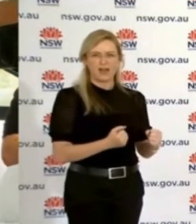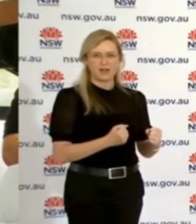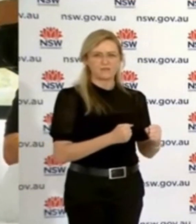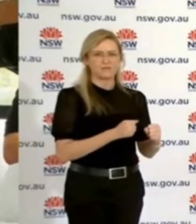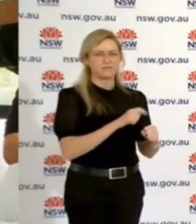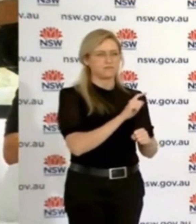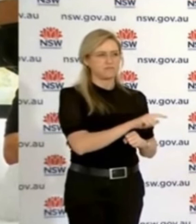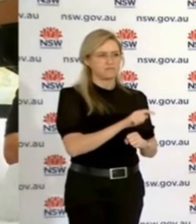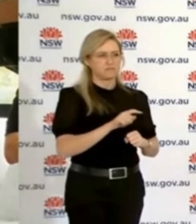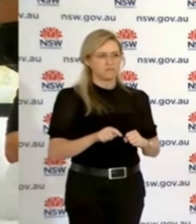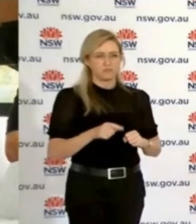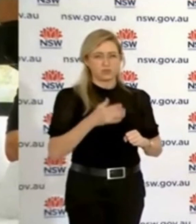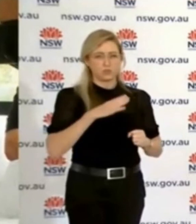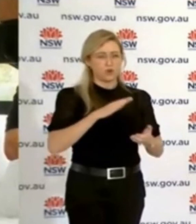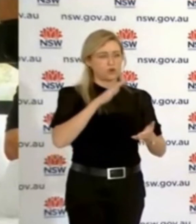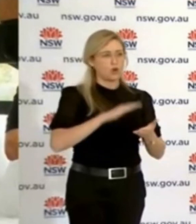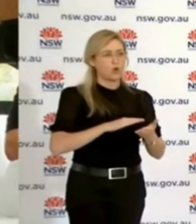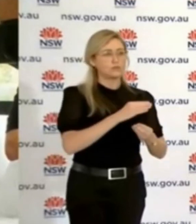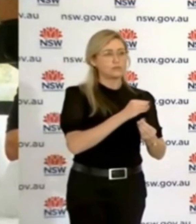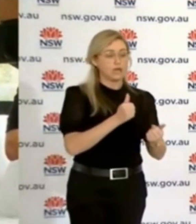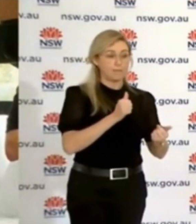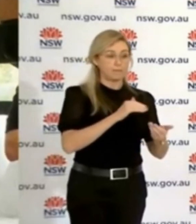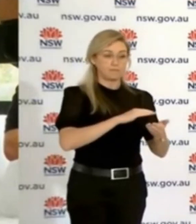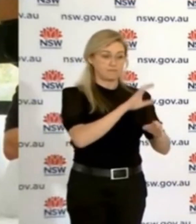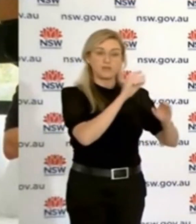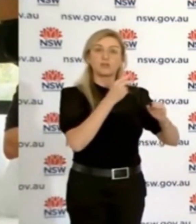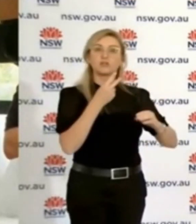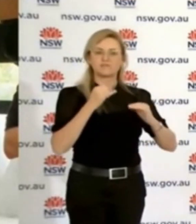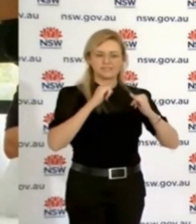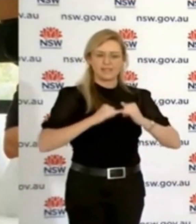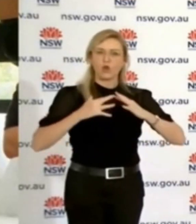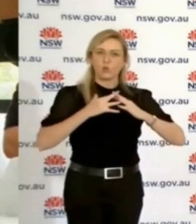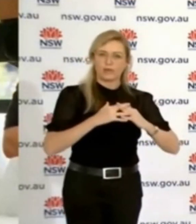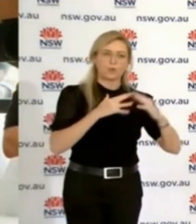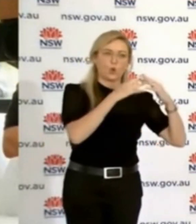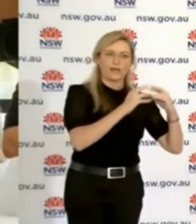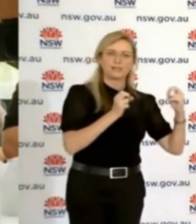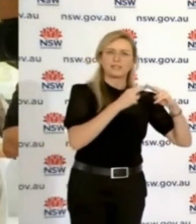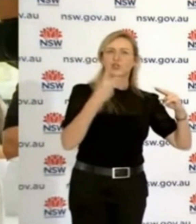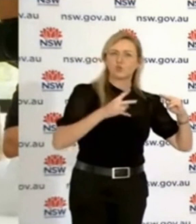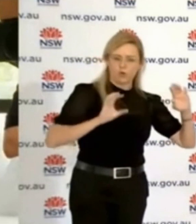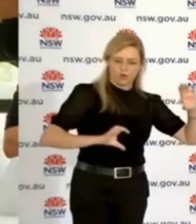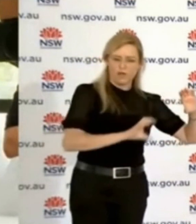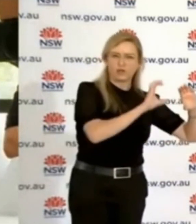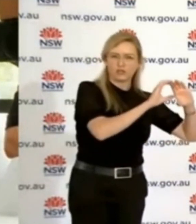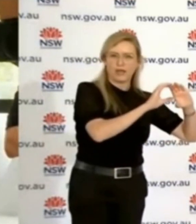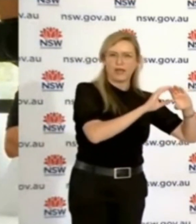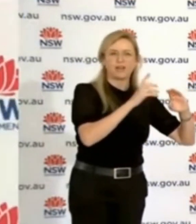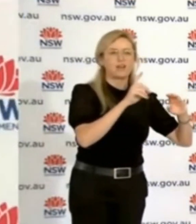restrictions when we do hit 70%, or are you comfortable with all of those LGAs coming out at the same time as everyone else at 70% double